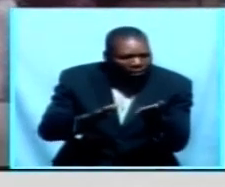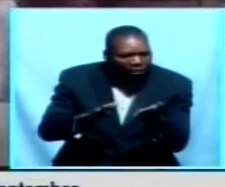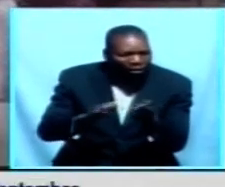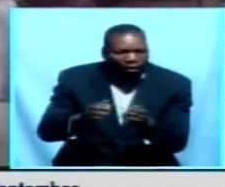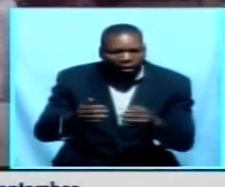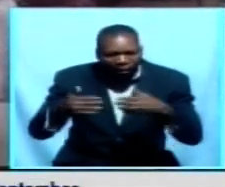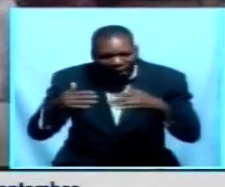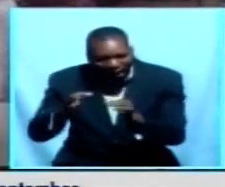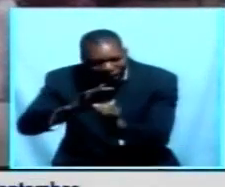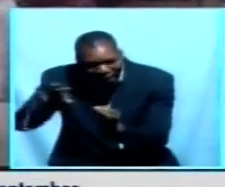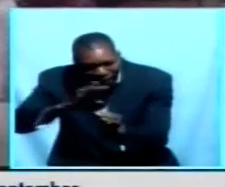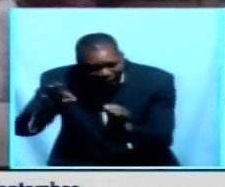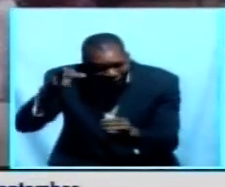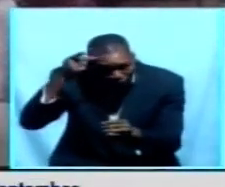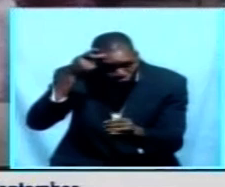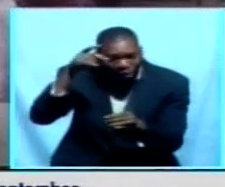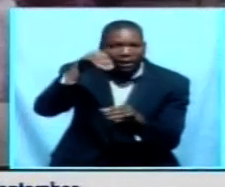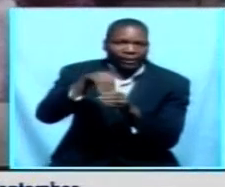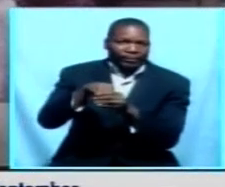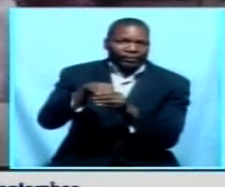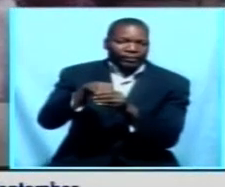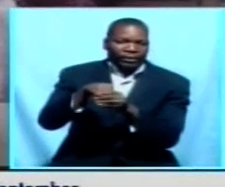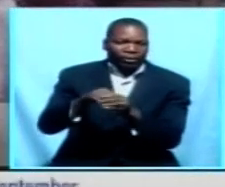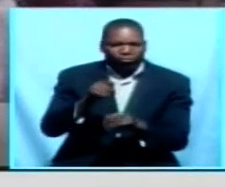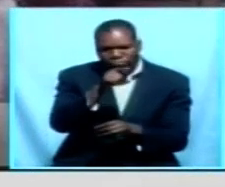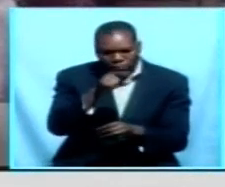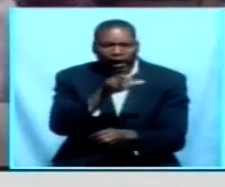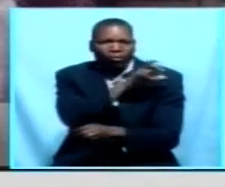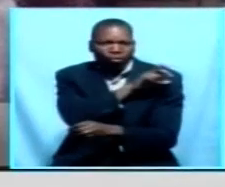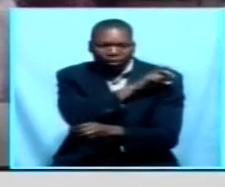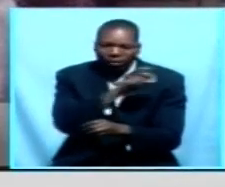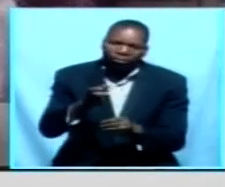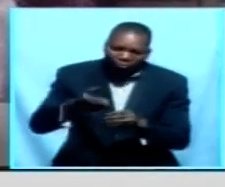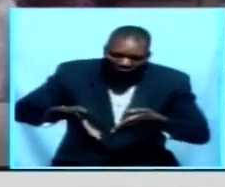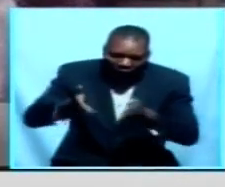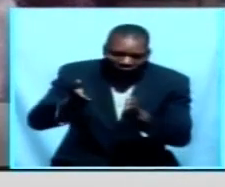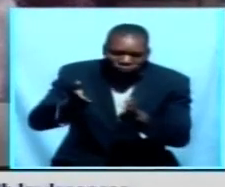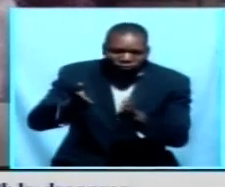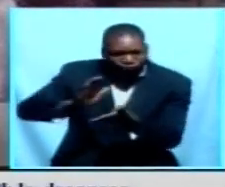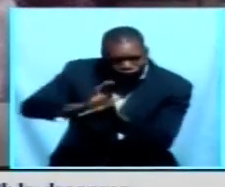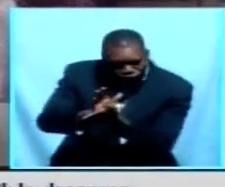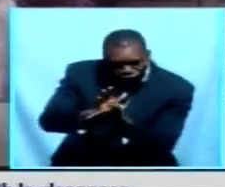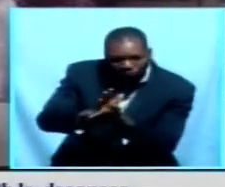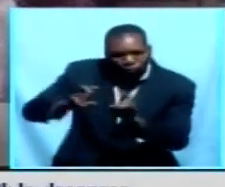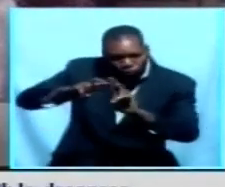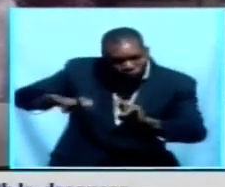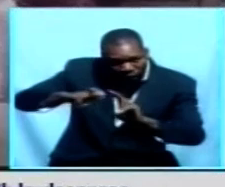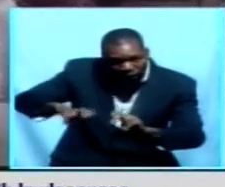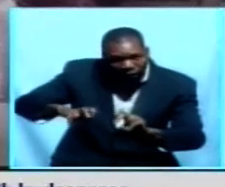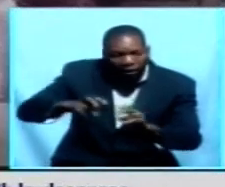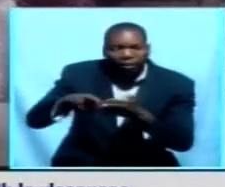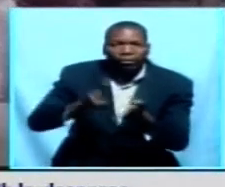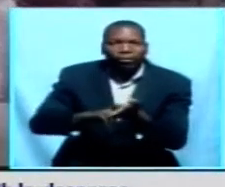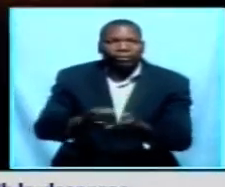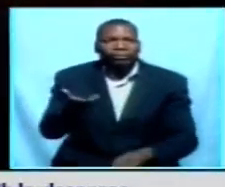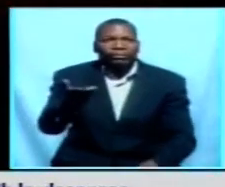politically motivated. President Lungu says he will allow the law enforcement agencies to investigate the matter fully. Ingutu Mwanza